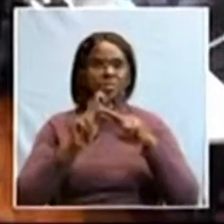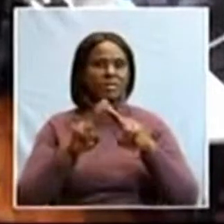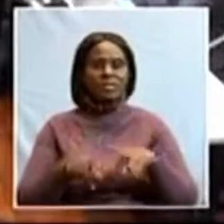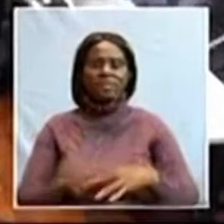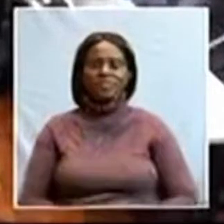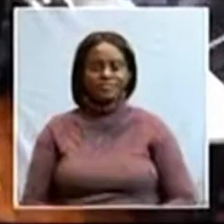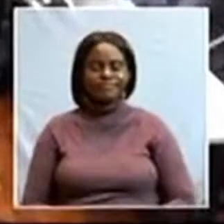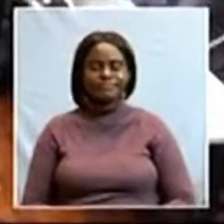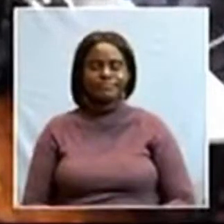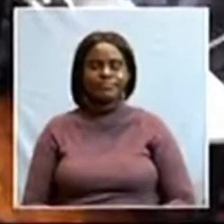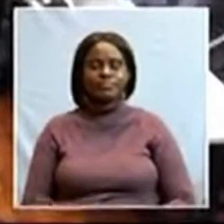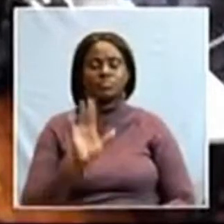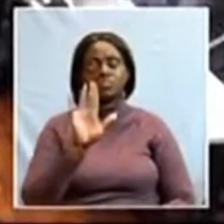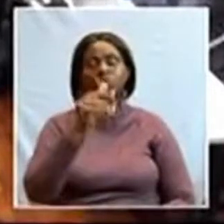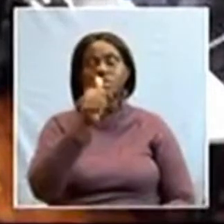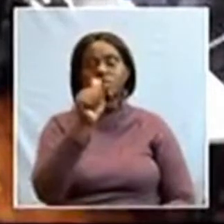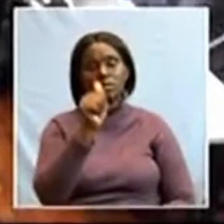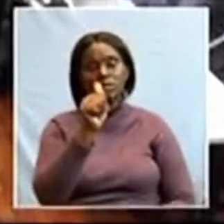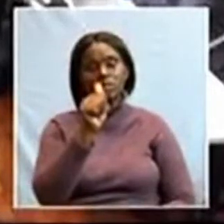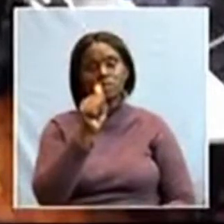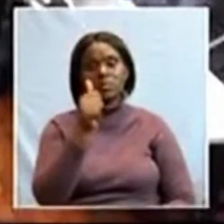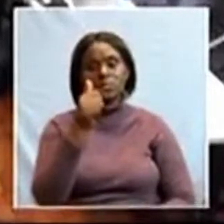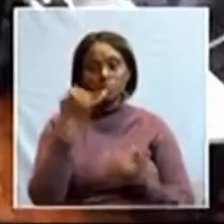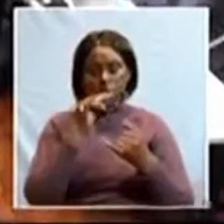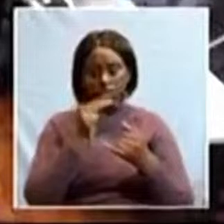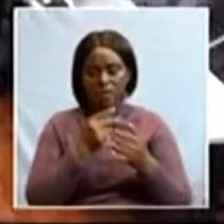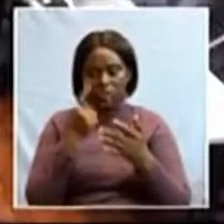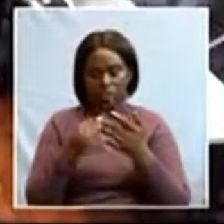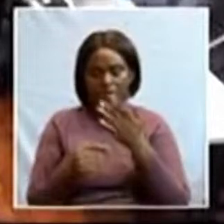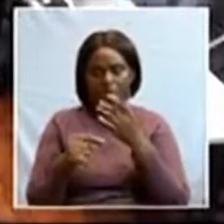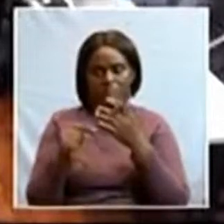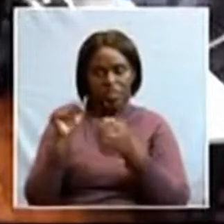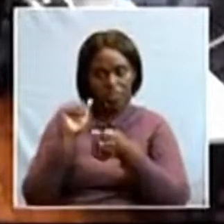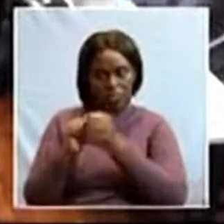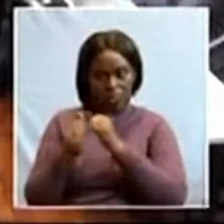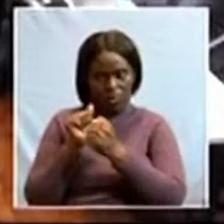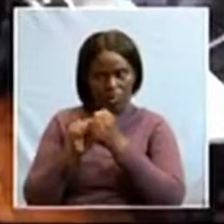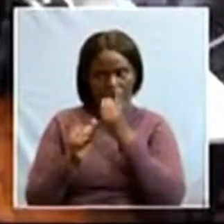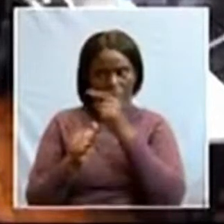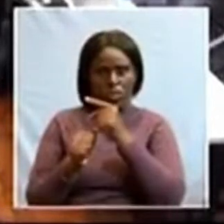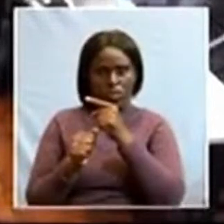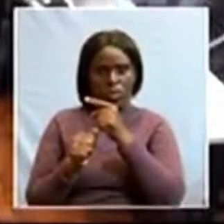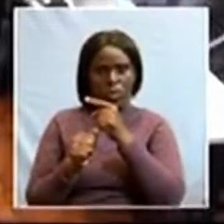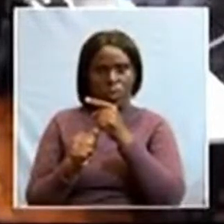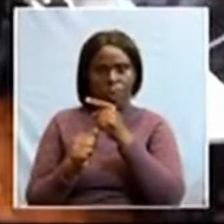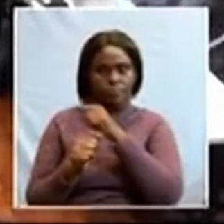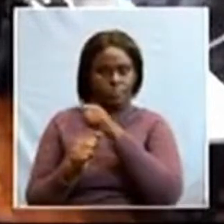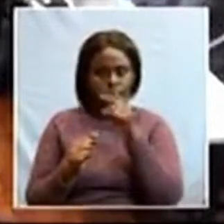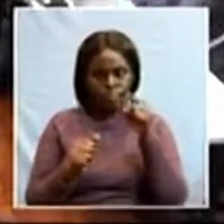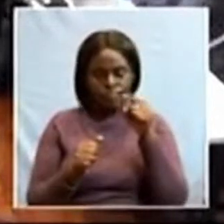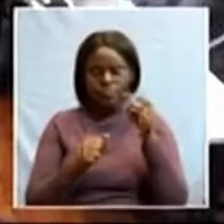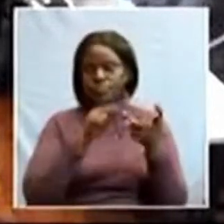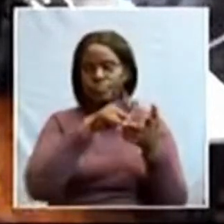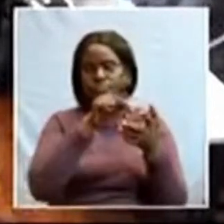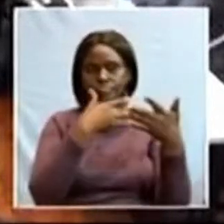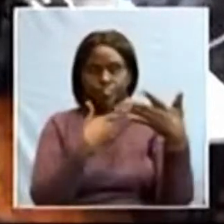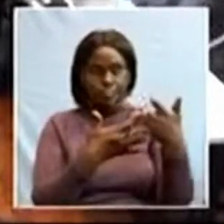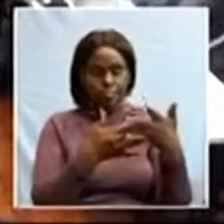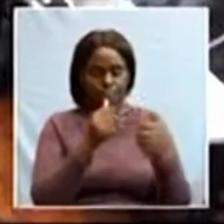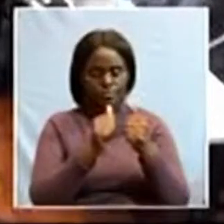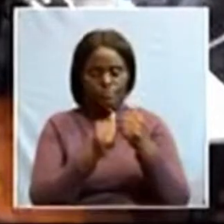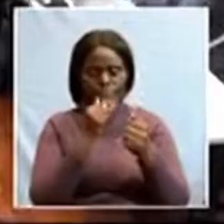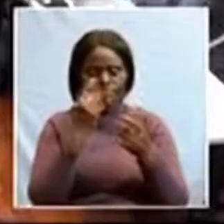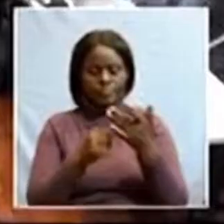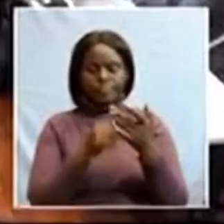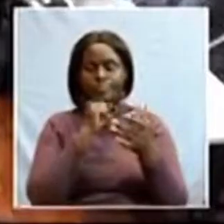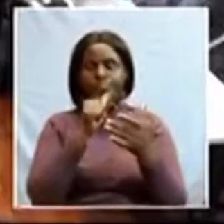Yourself, you told us that what was queried was the payment vouchers which were